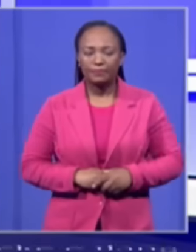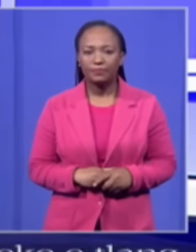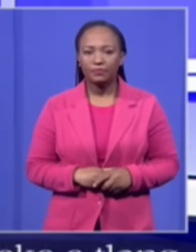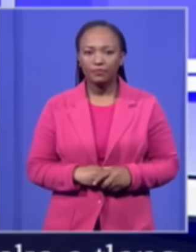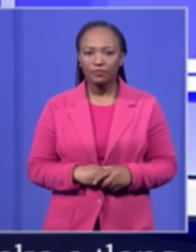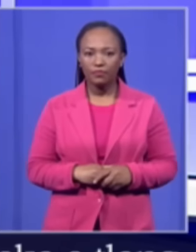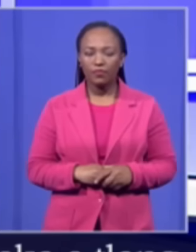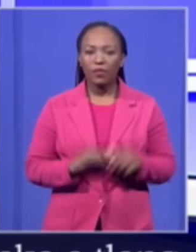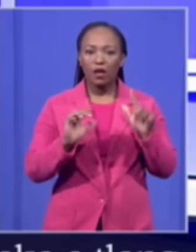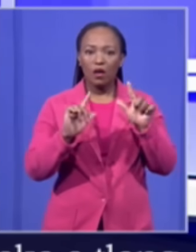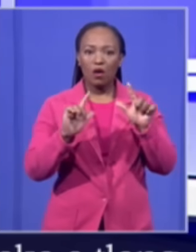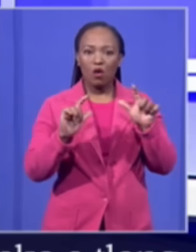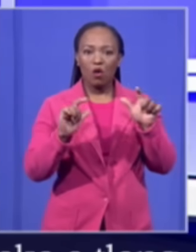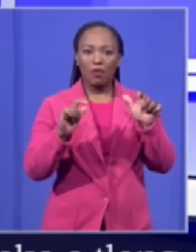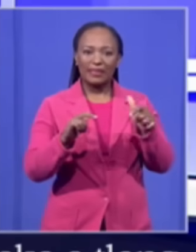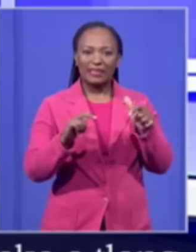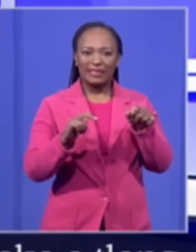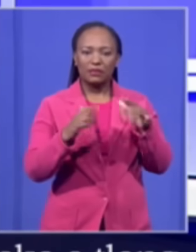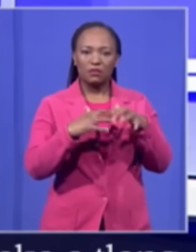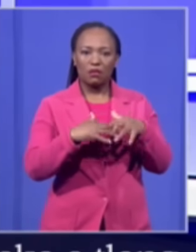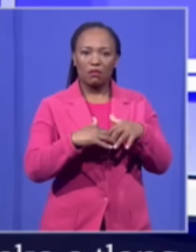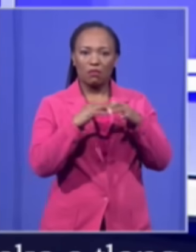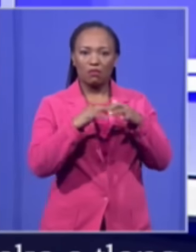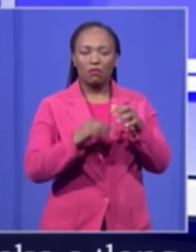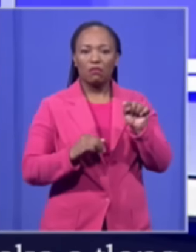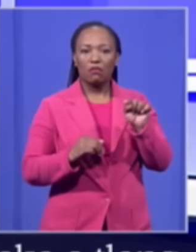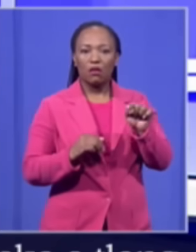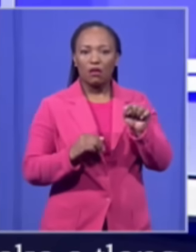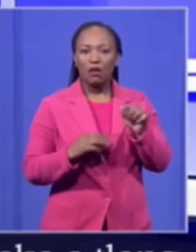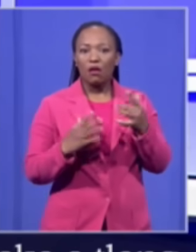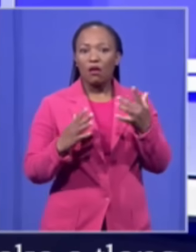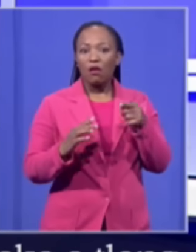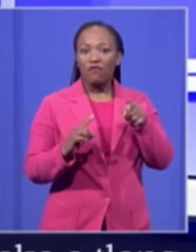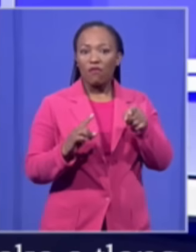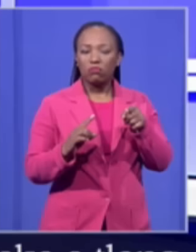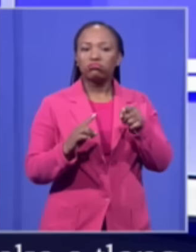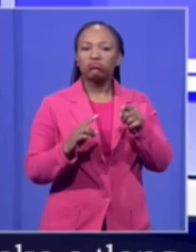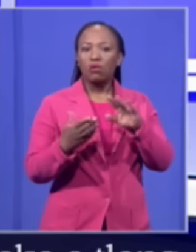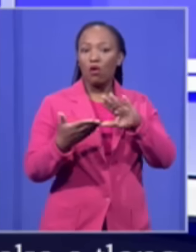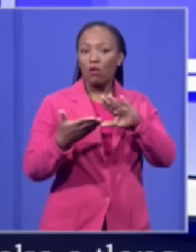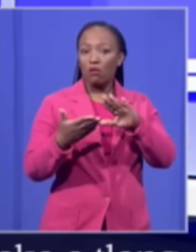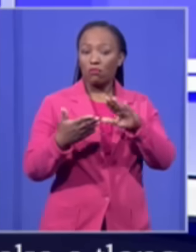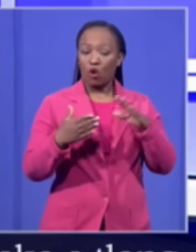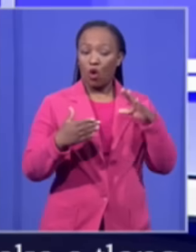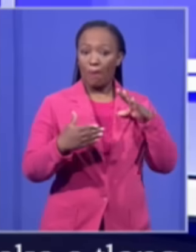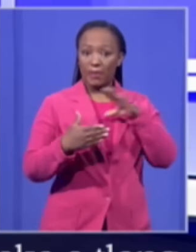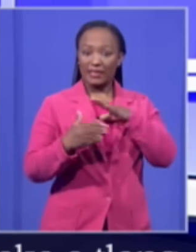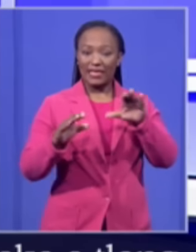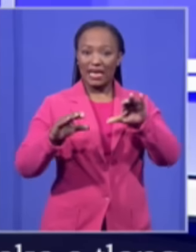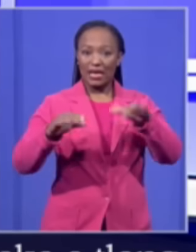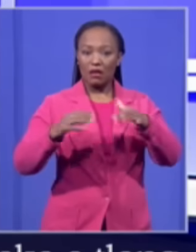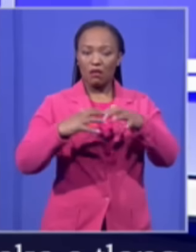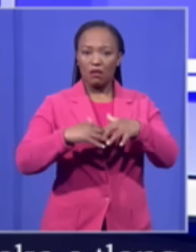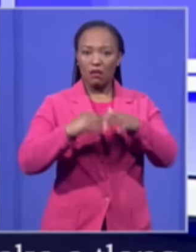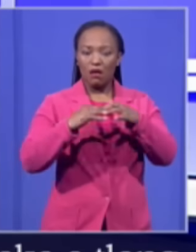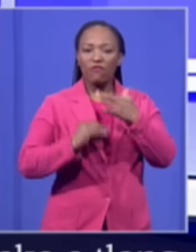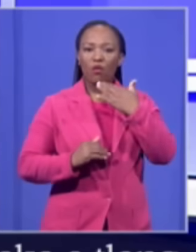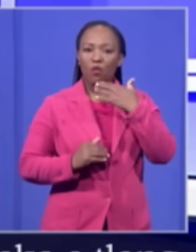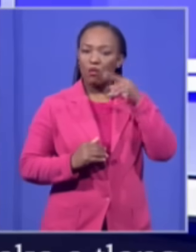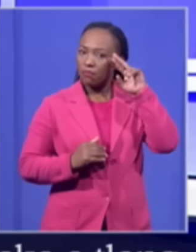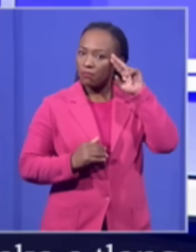Komiti ya nakwana e tlhametsweng go batlisisa magatwe a matshosetsi go tshireletso ya naga a dirilweng ke Mogenerala Nhlanhla Mkhwanazi